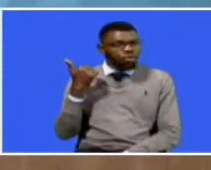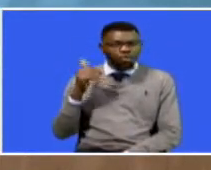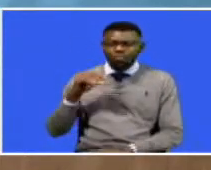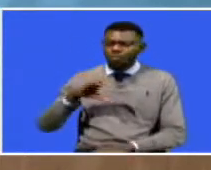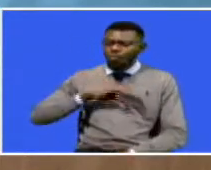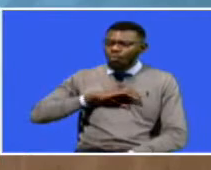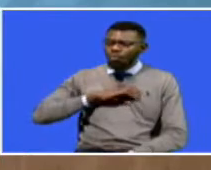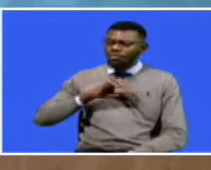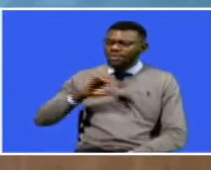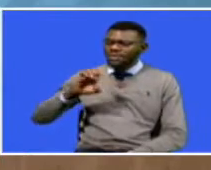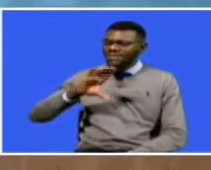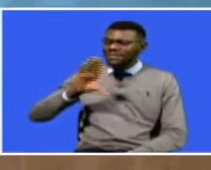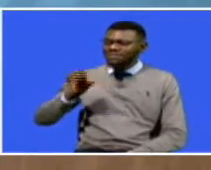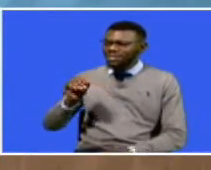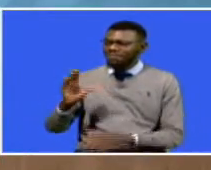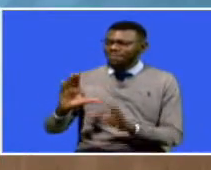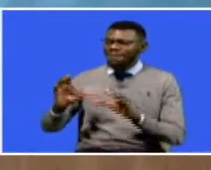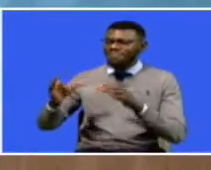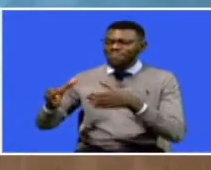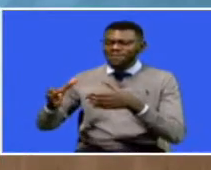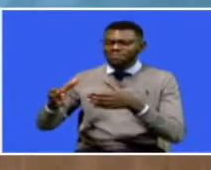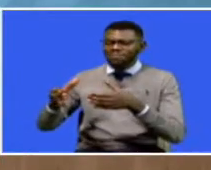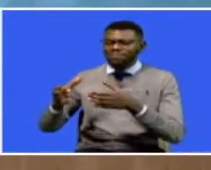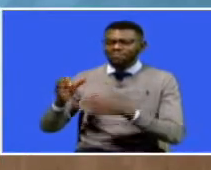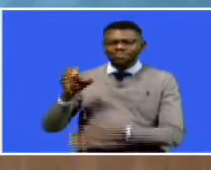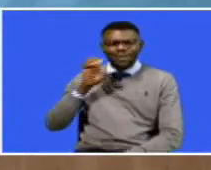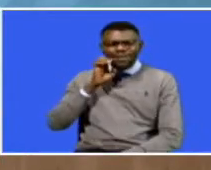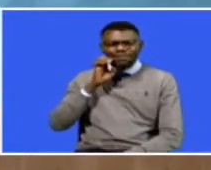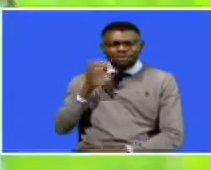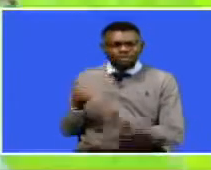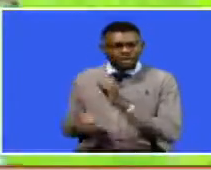and Extract Company. Elvis Kosge tells us more.